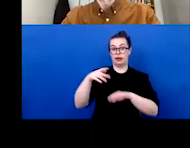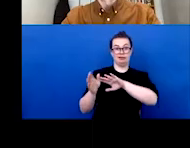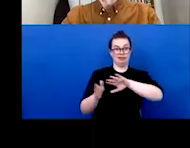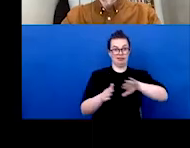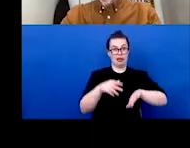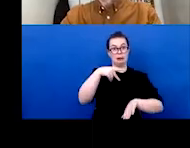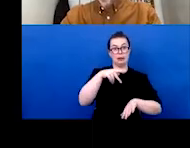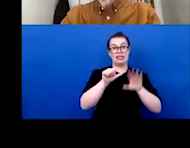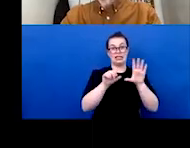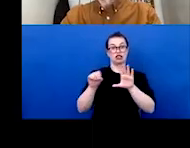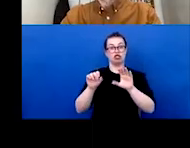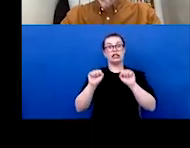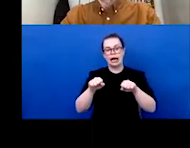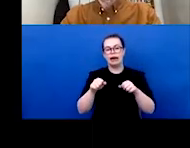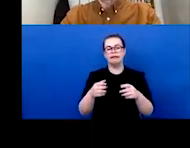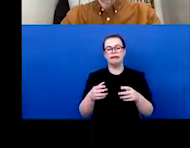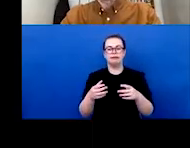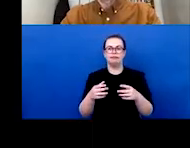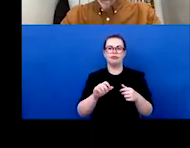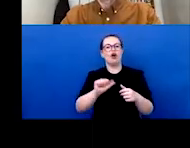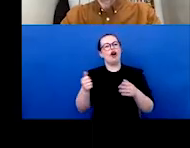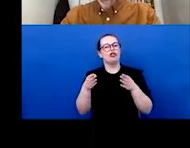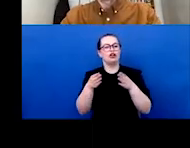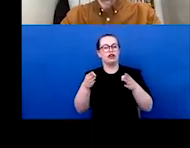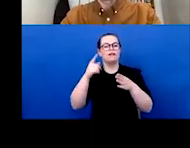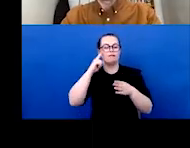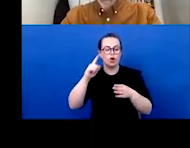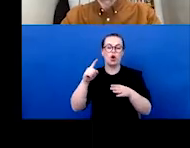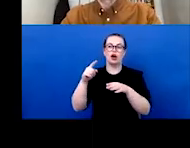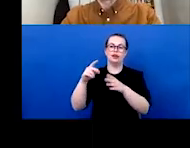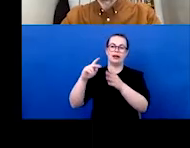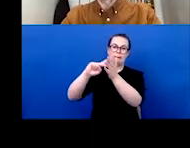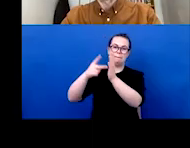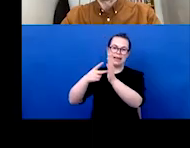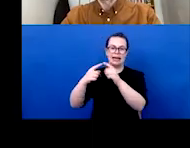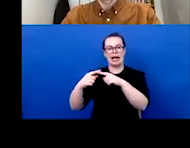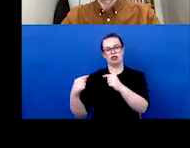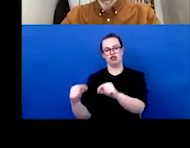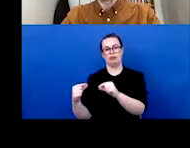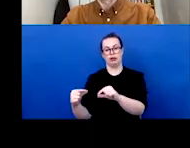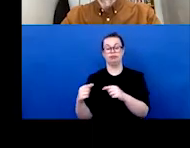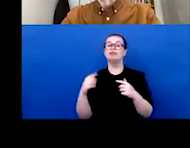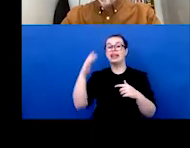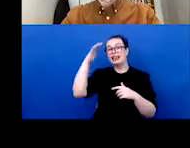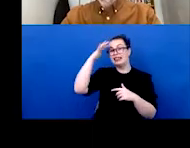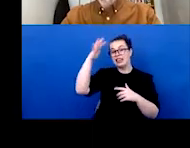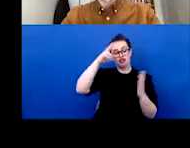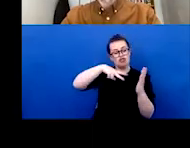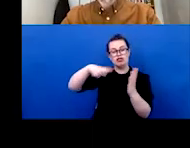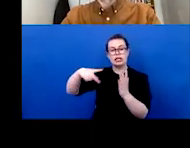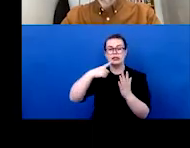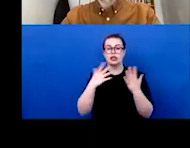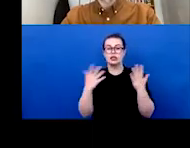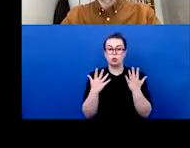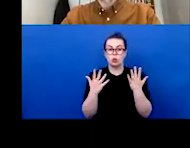grammar. So the theory says that the P600 is elicited when